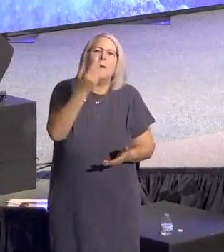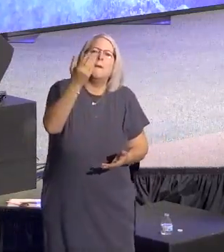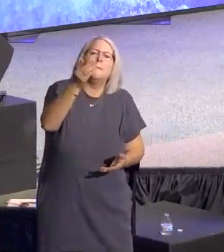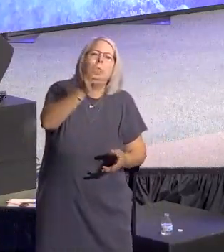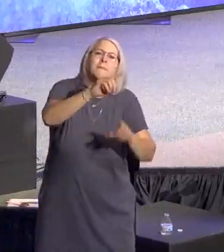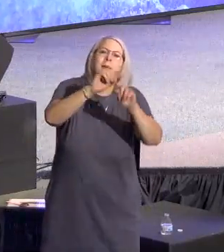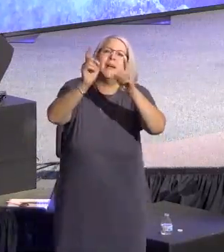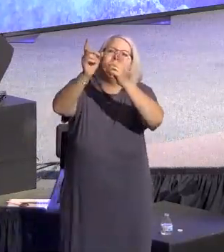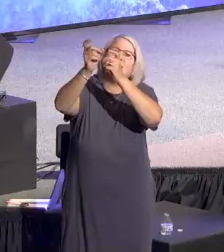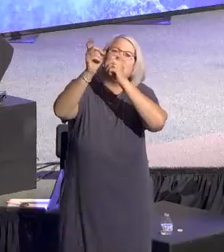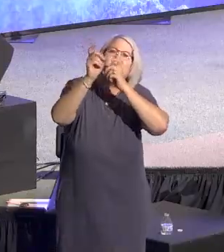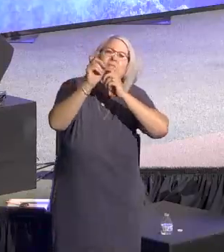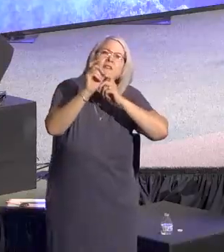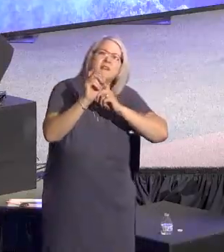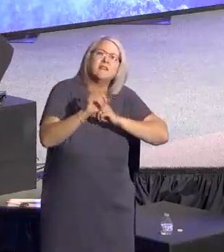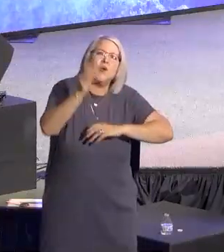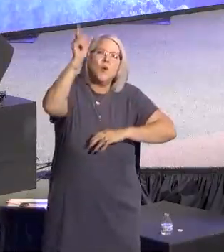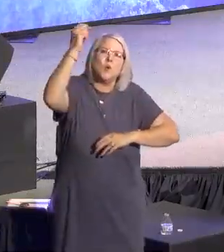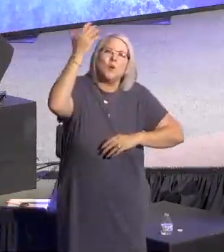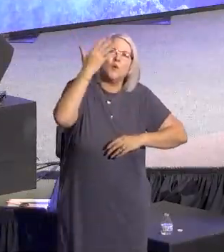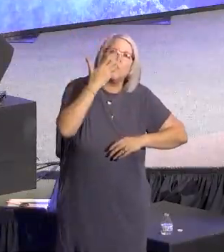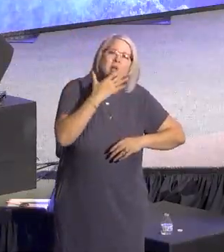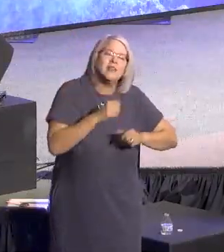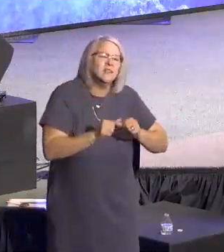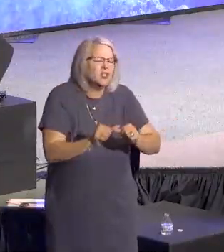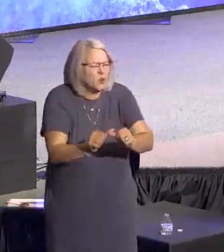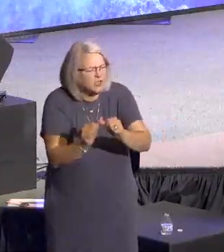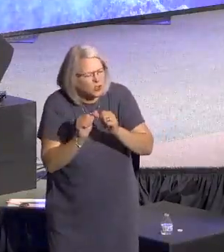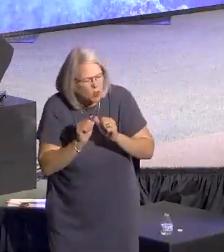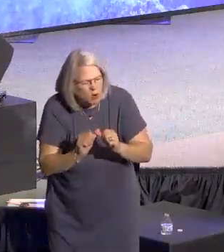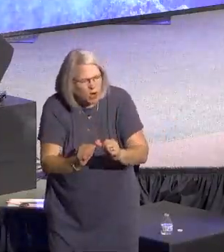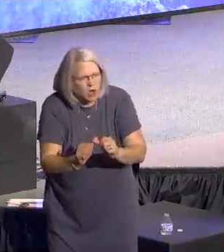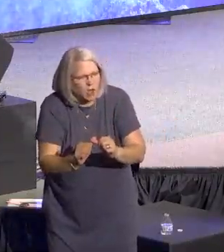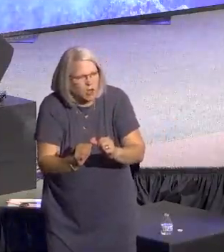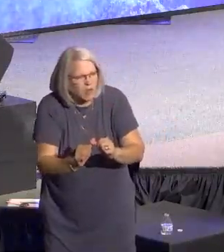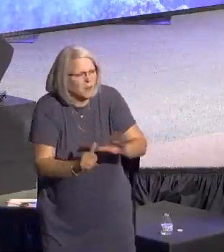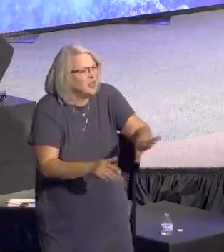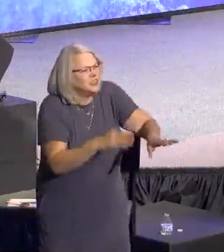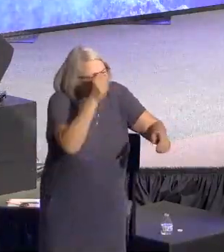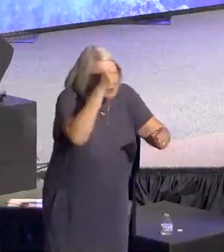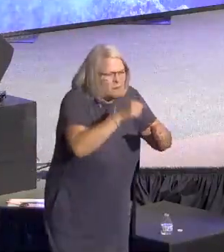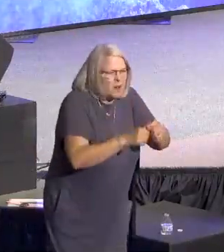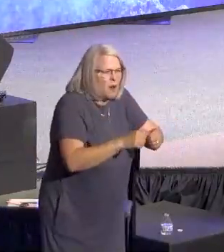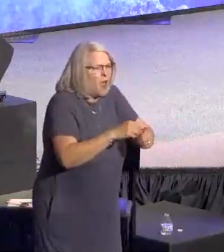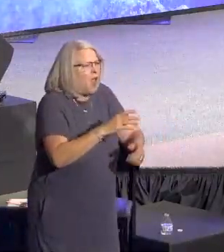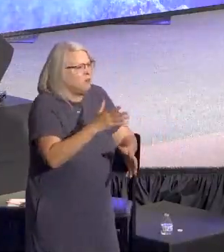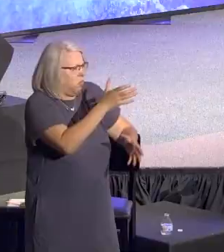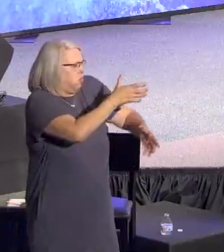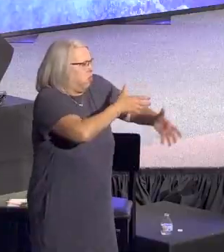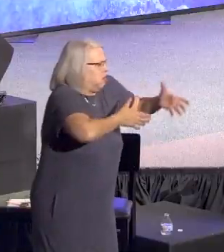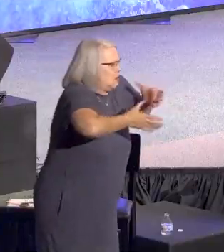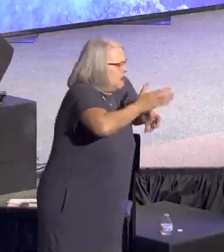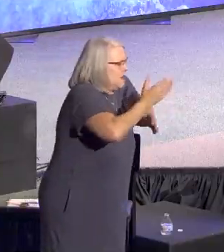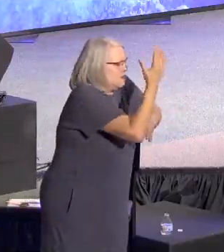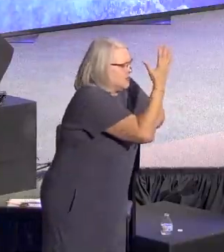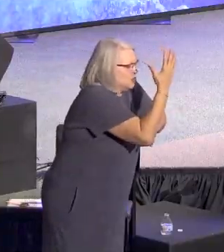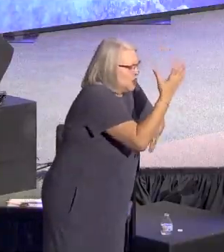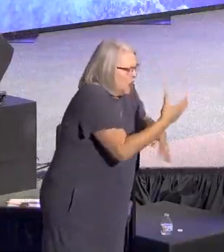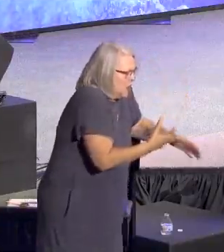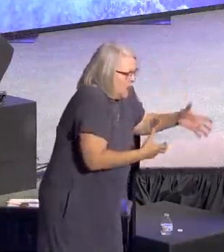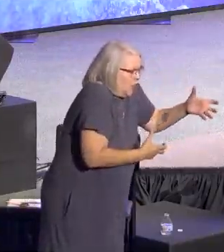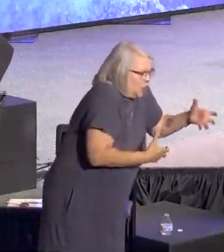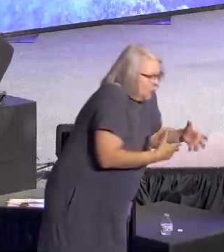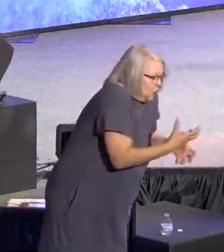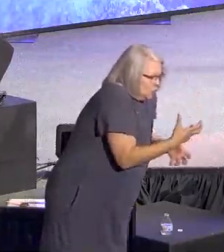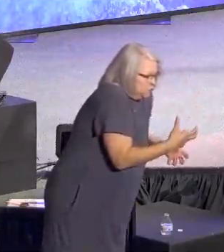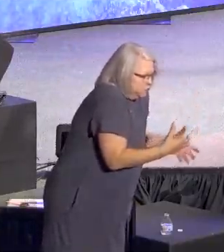us a grace to endure. I want you to think about this for a moment. When I climbed up that tree that day, and I wasn't gonna mention this, but I'll mention it today, because we're all